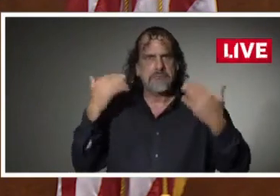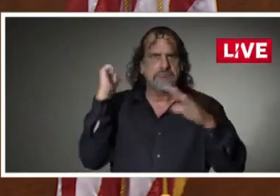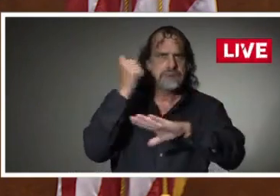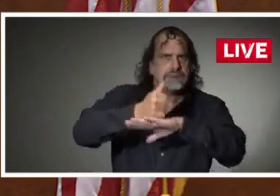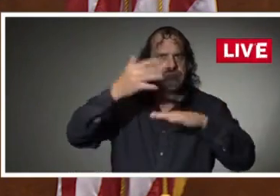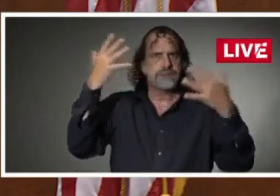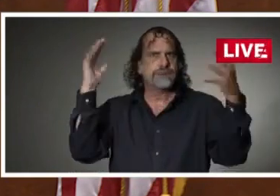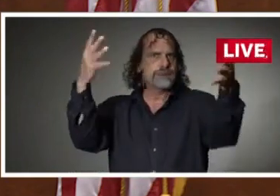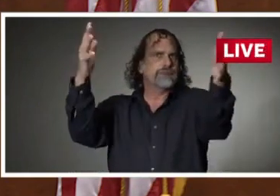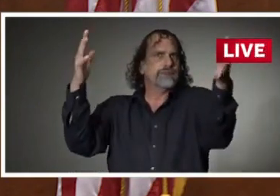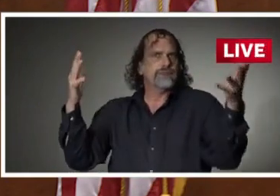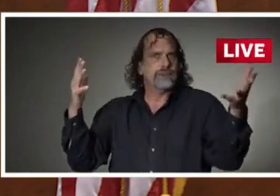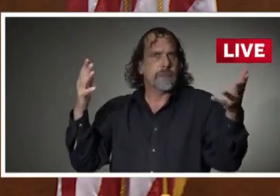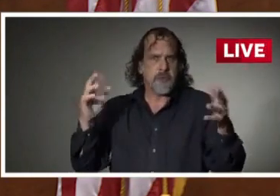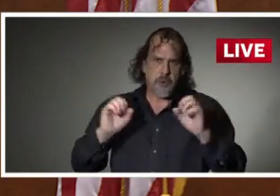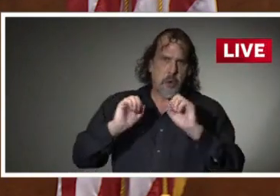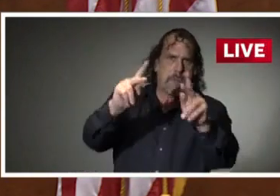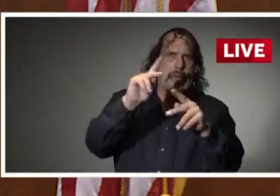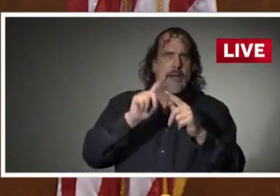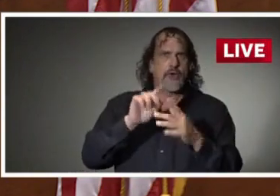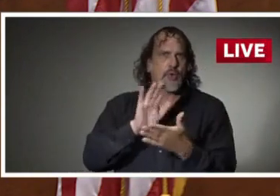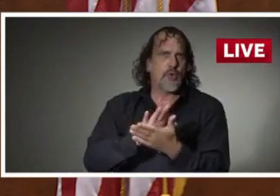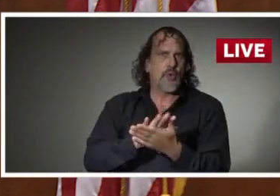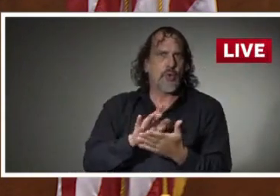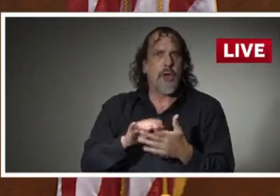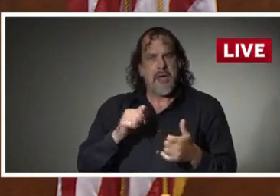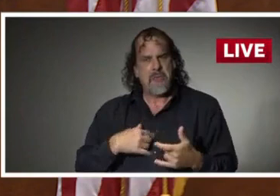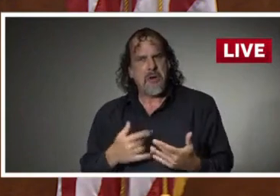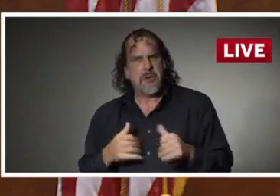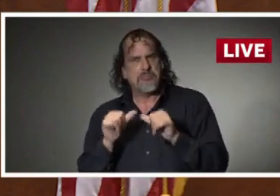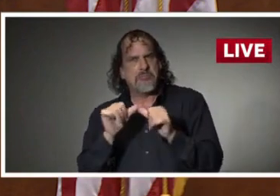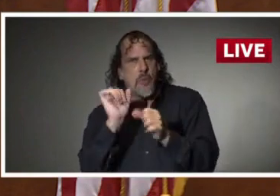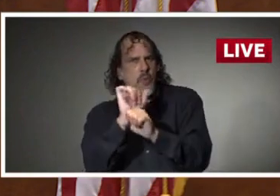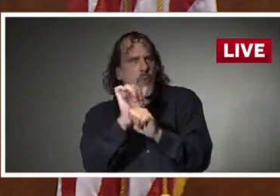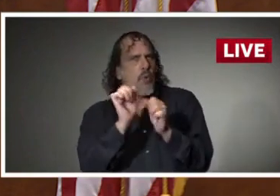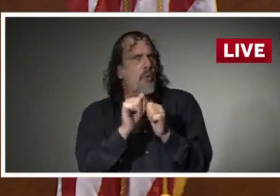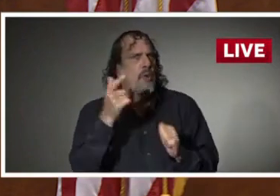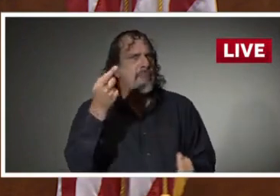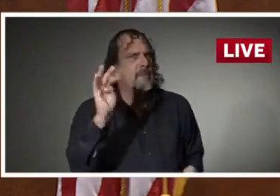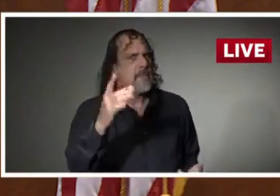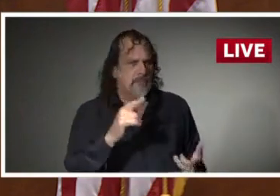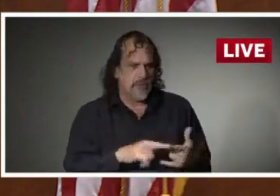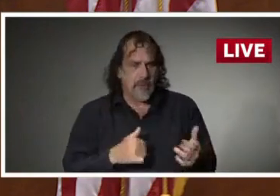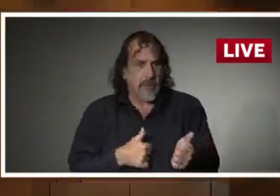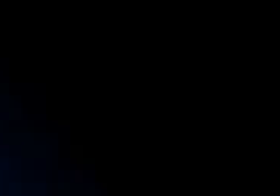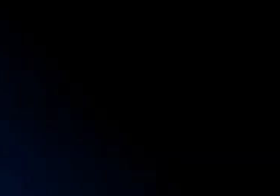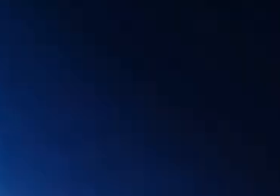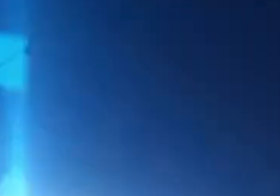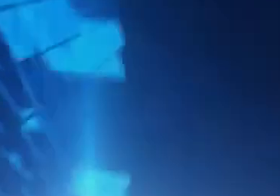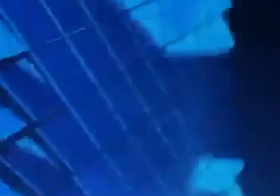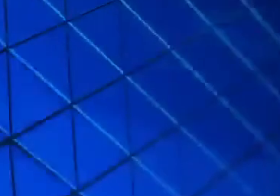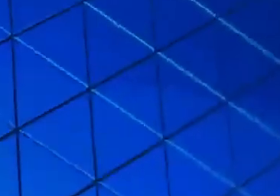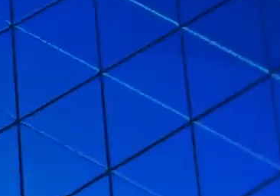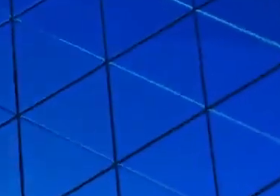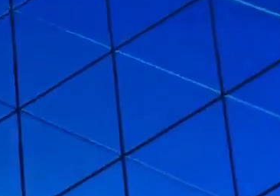to school, and we're going to continue to work with them to make sure that that is implemented properly.